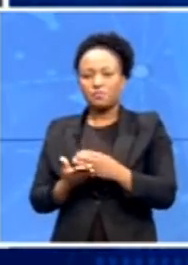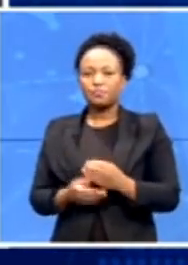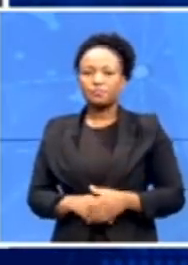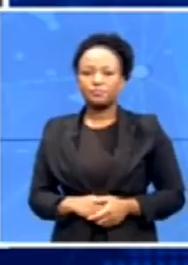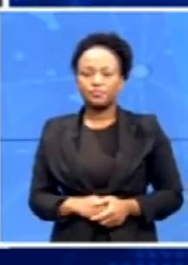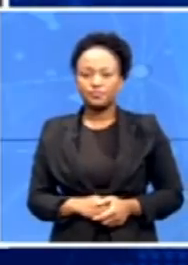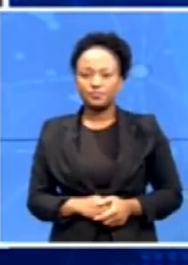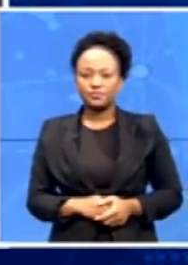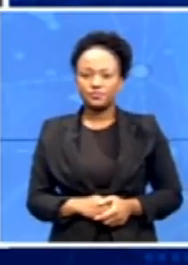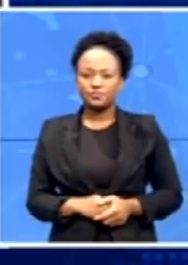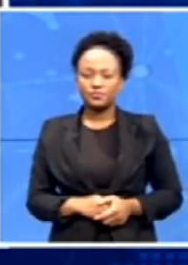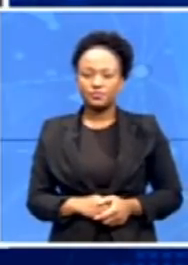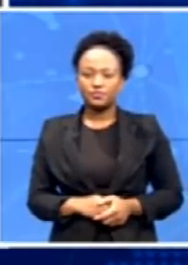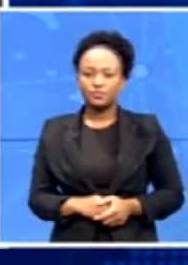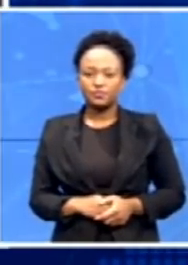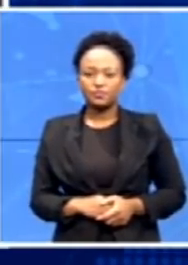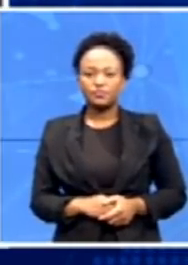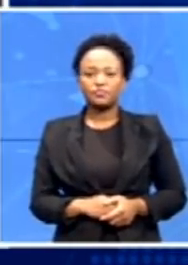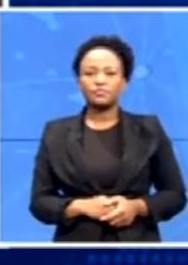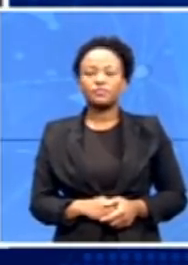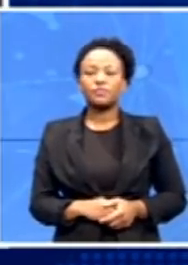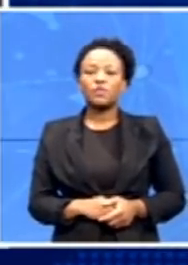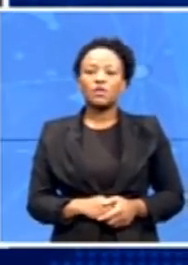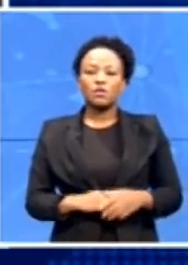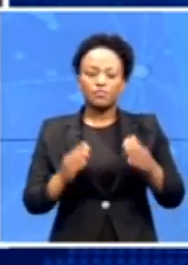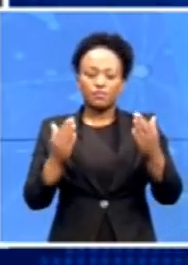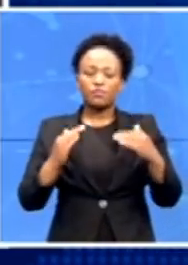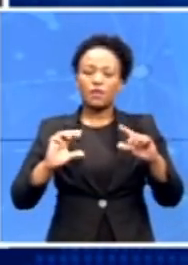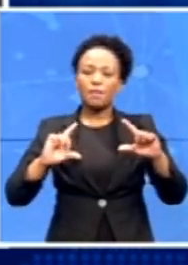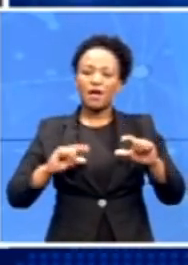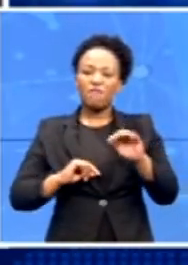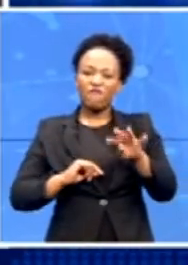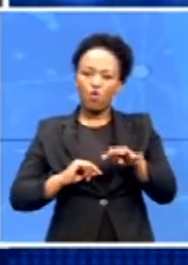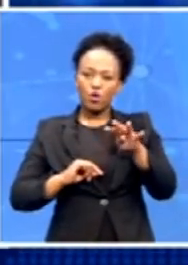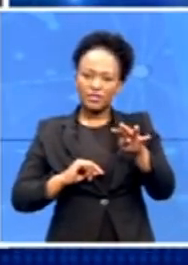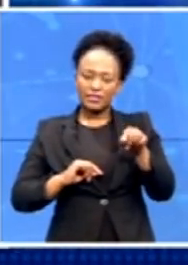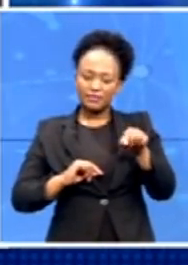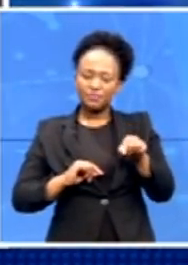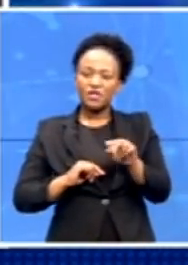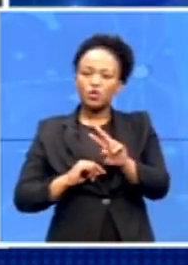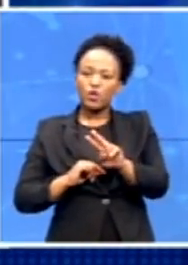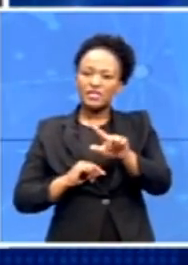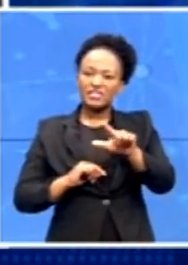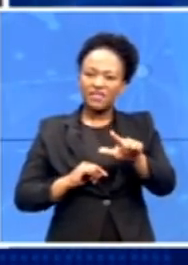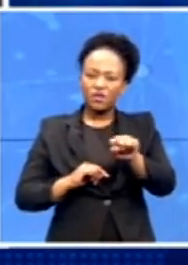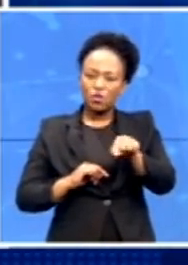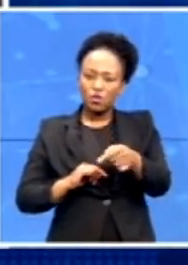In paragraph 14, add paragraphs 27, 27.1,